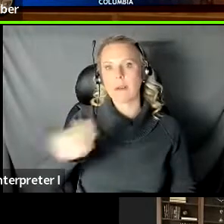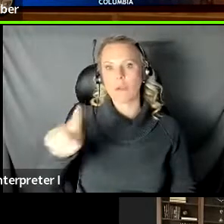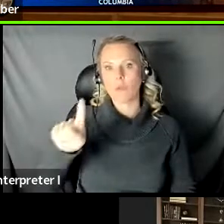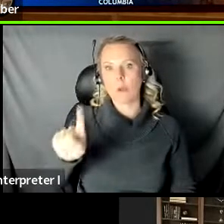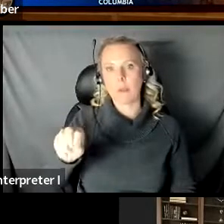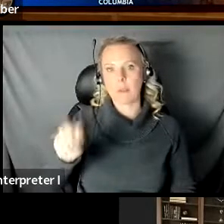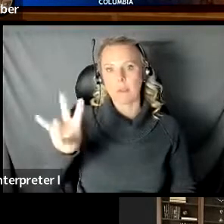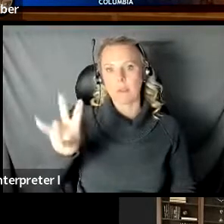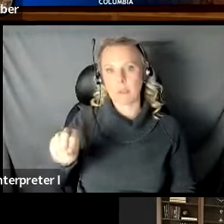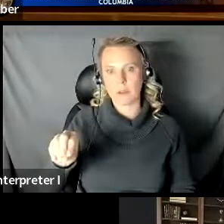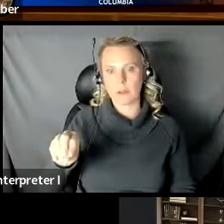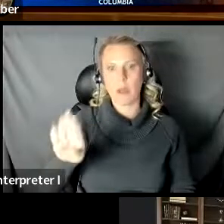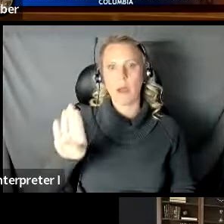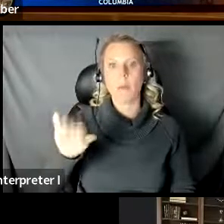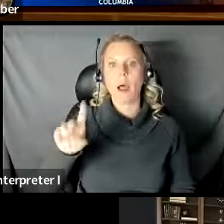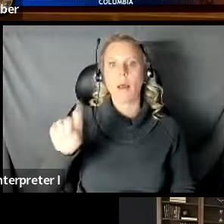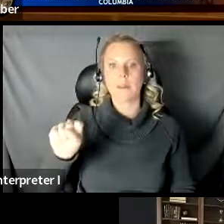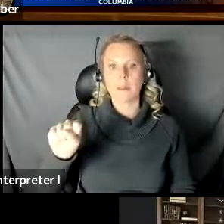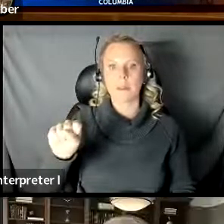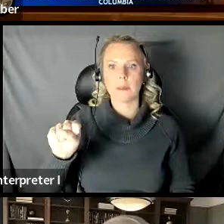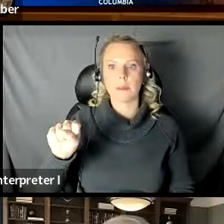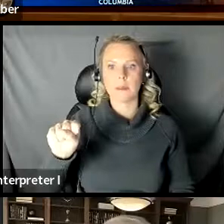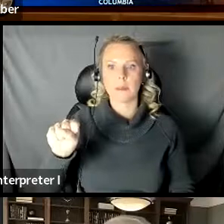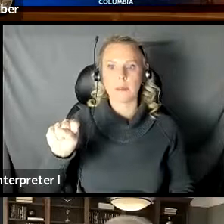24-1070. Councilmember Bonds.